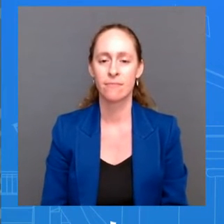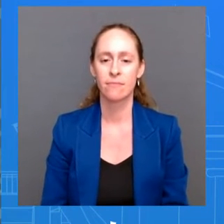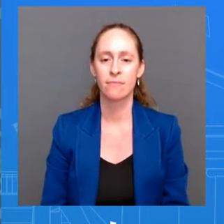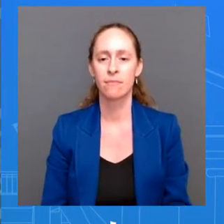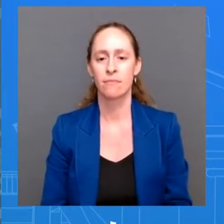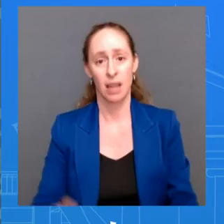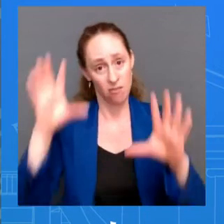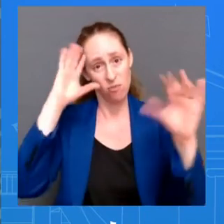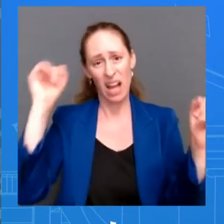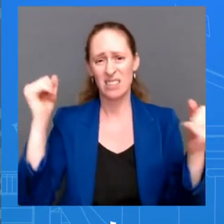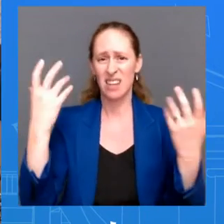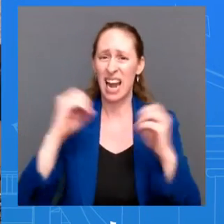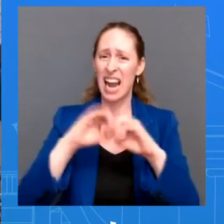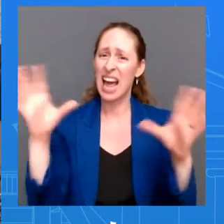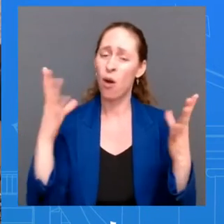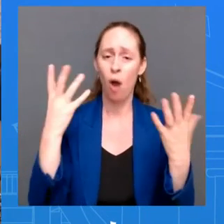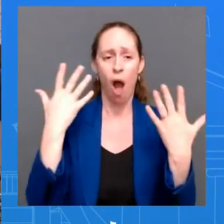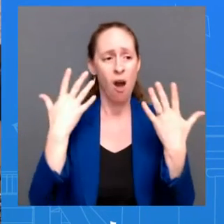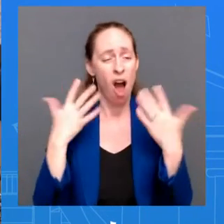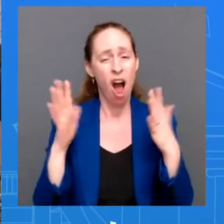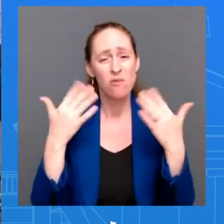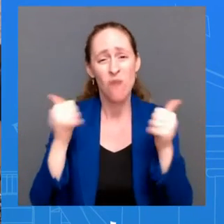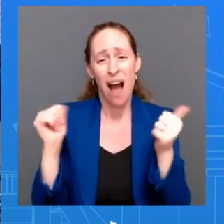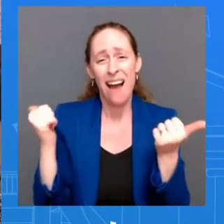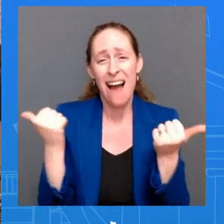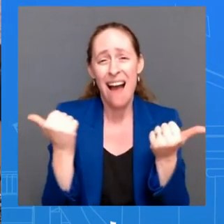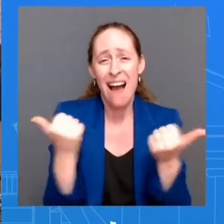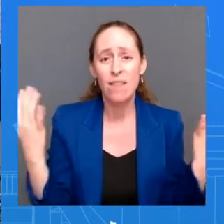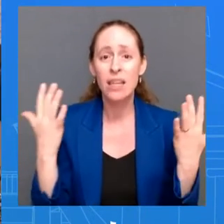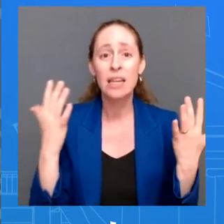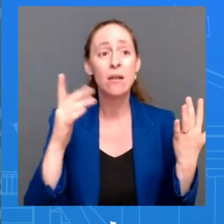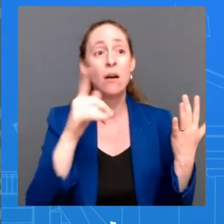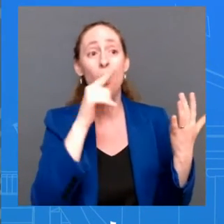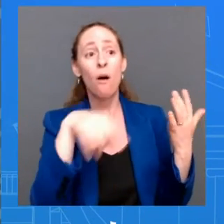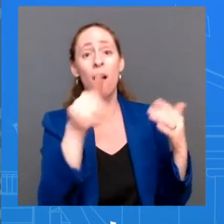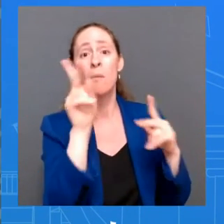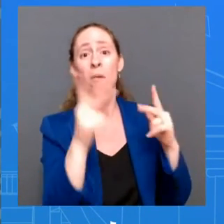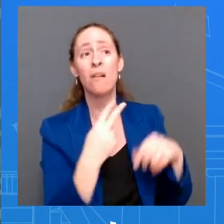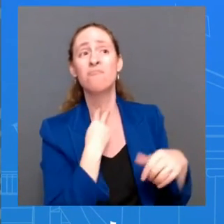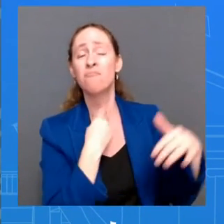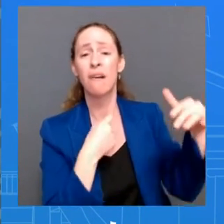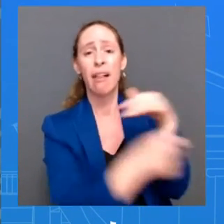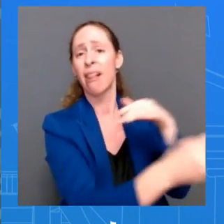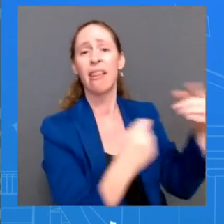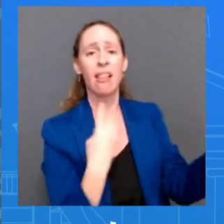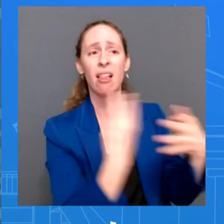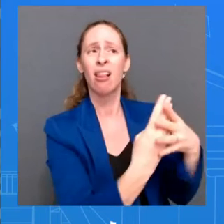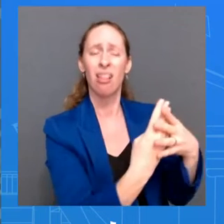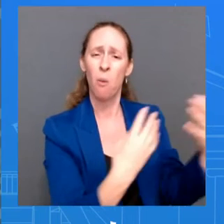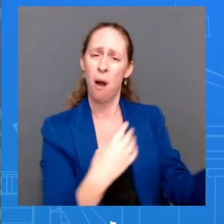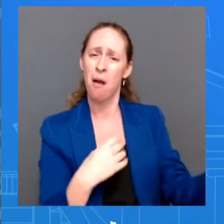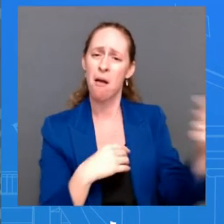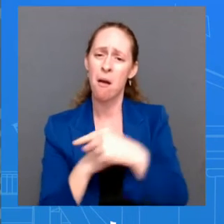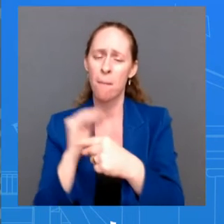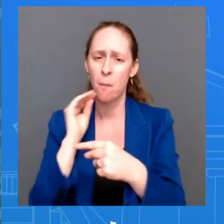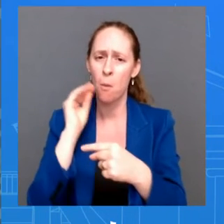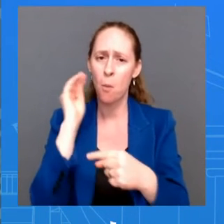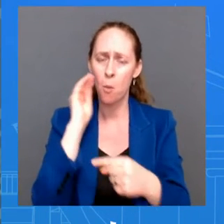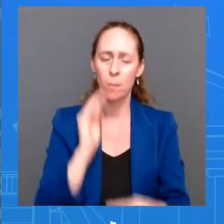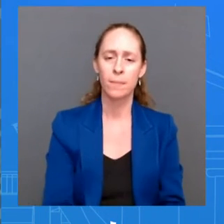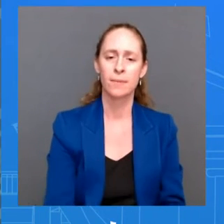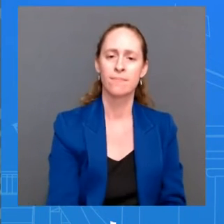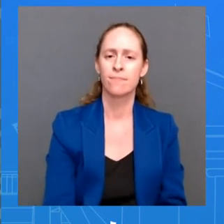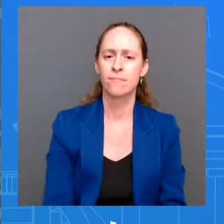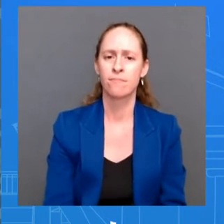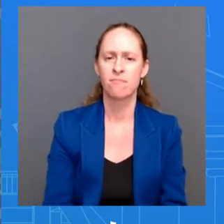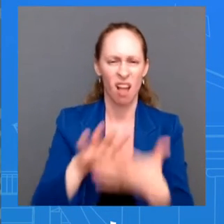are wrongfully detained. It seems like the right direction of Blinken and Lavrov talking. You heard from the secretary yourself. He